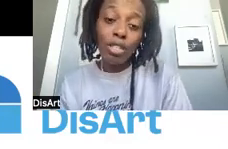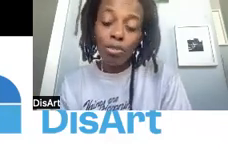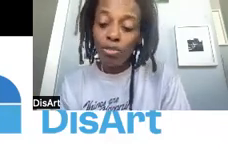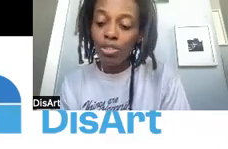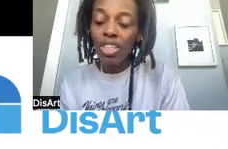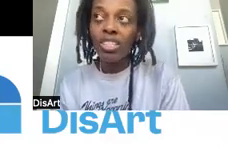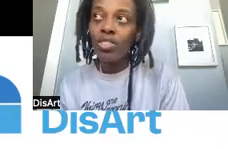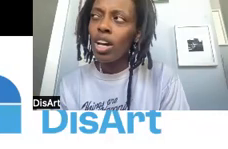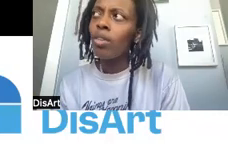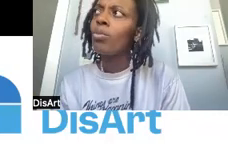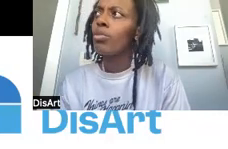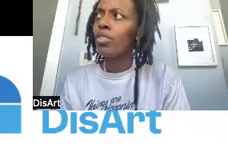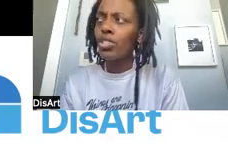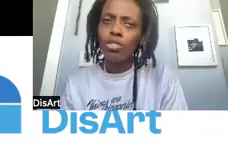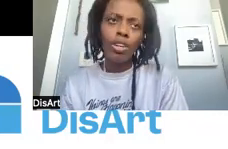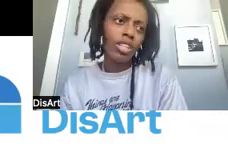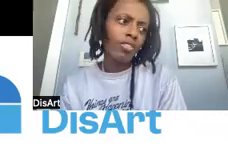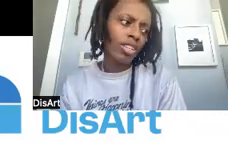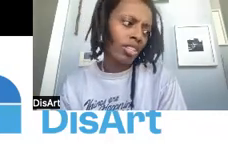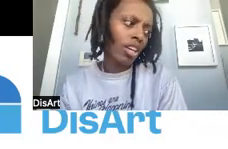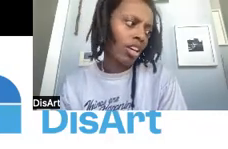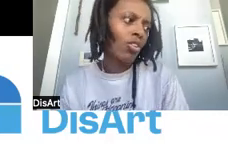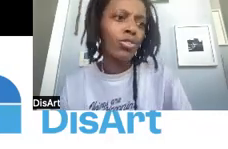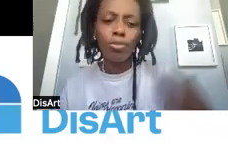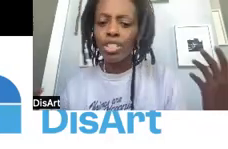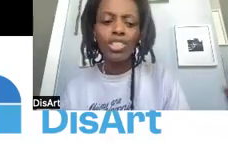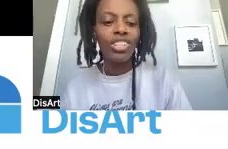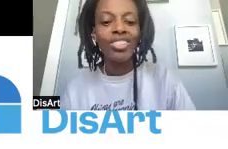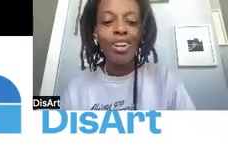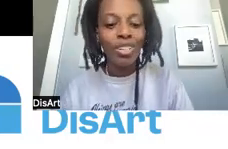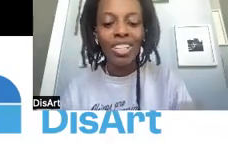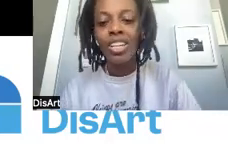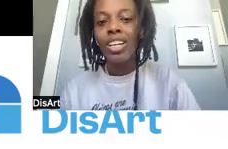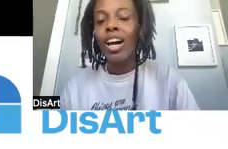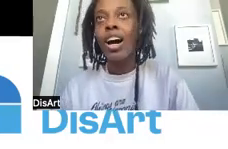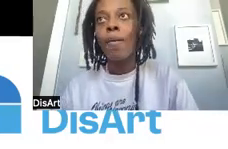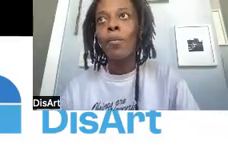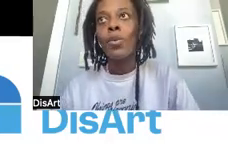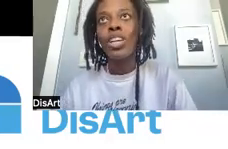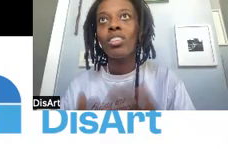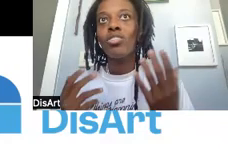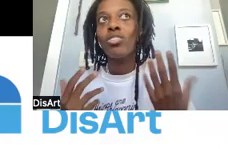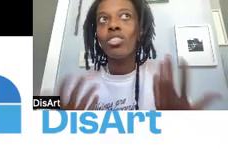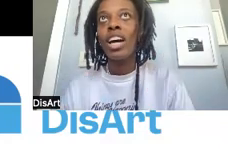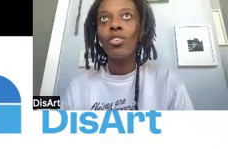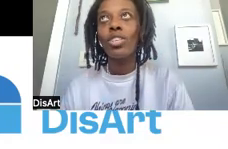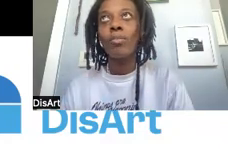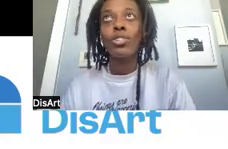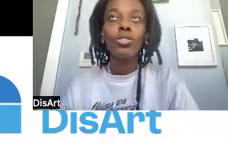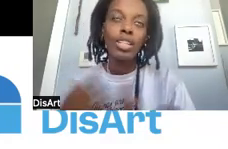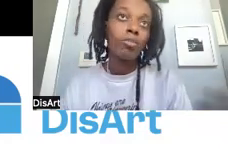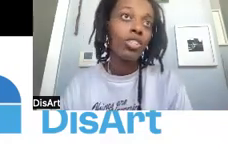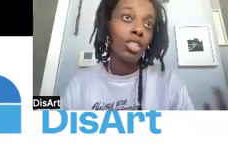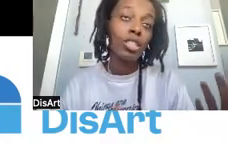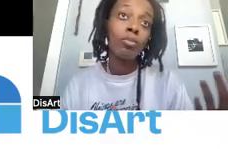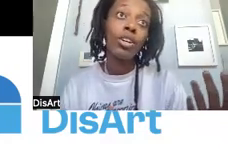doing so many beautiful things, refer to ourselves as a cultural production company. We not only